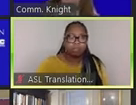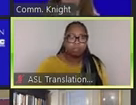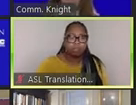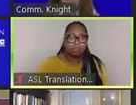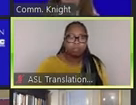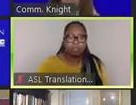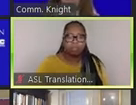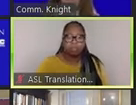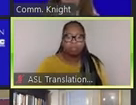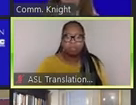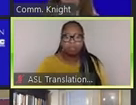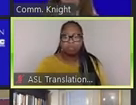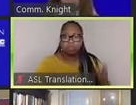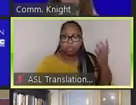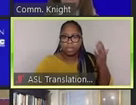Okay, waiting for a clock.